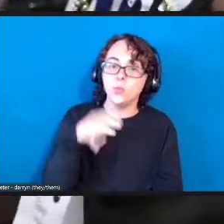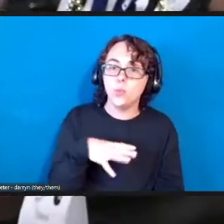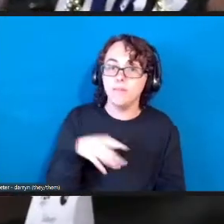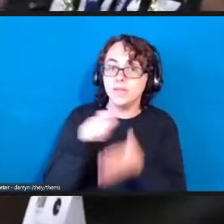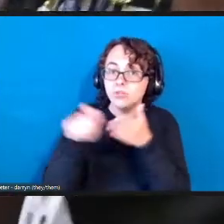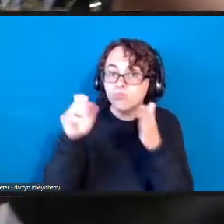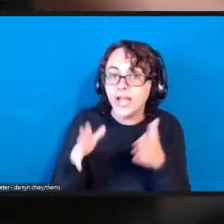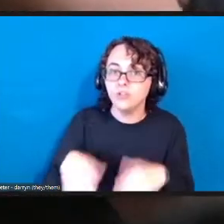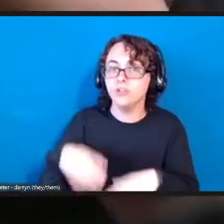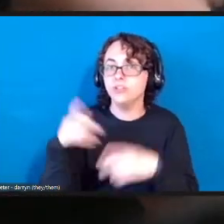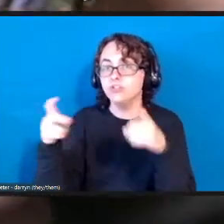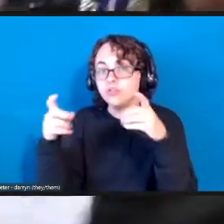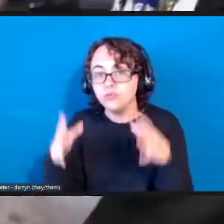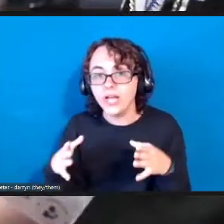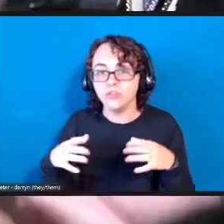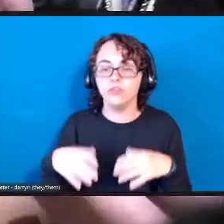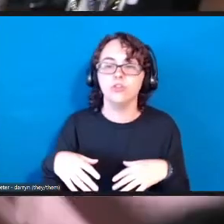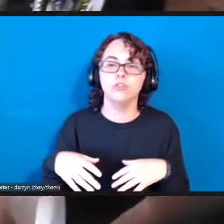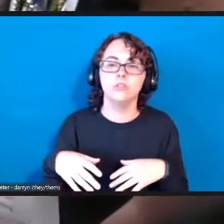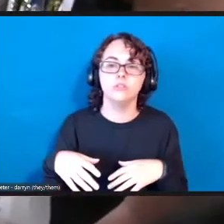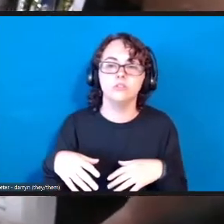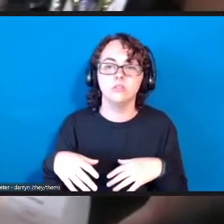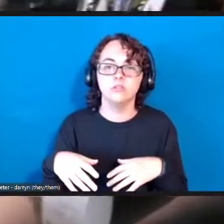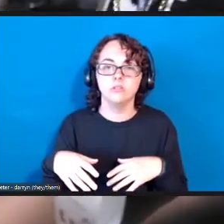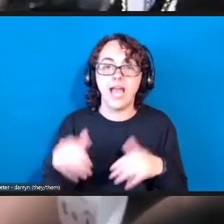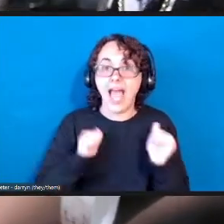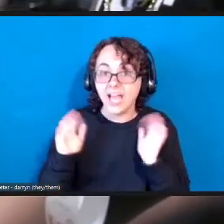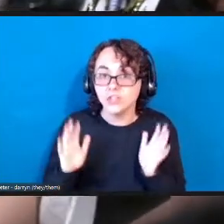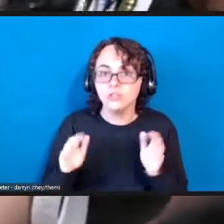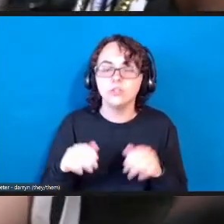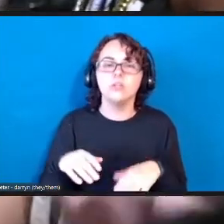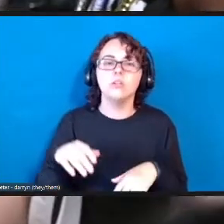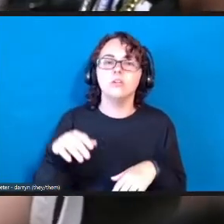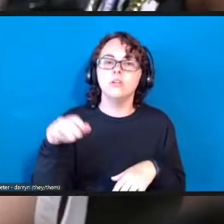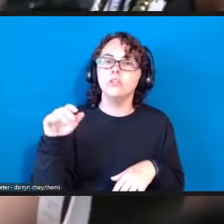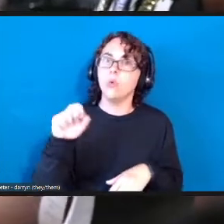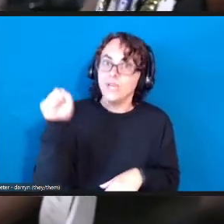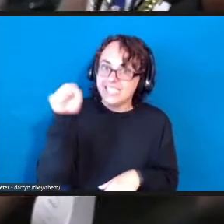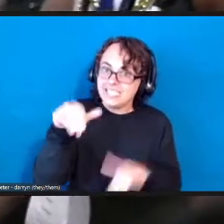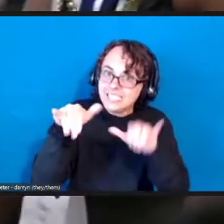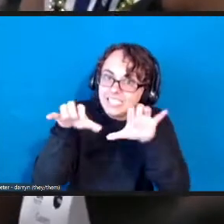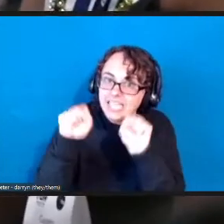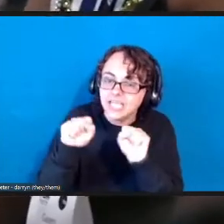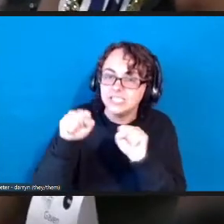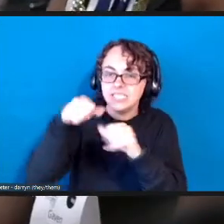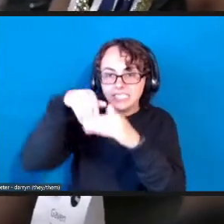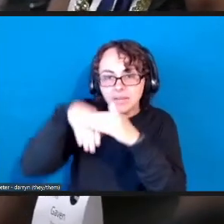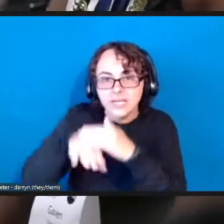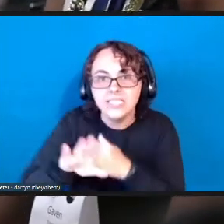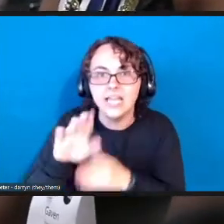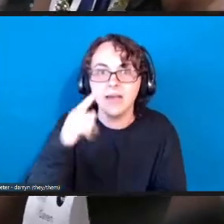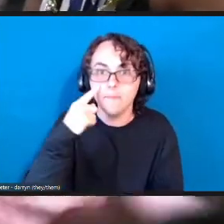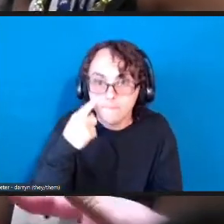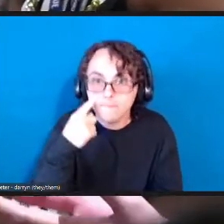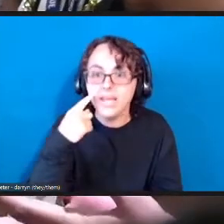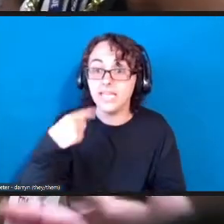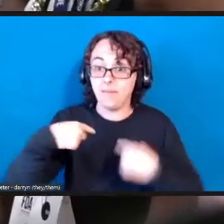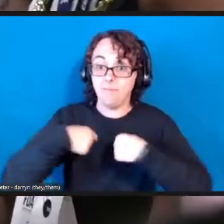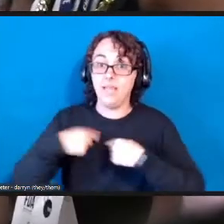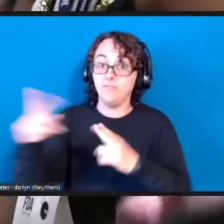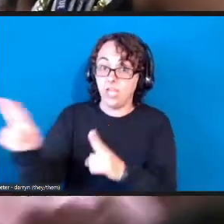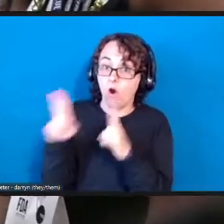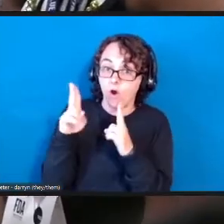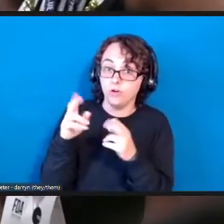women actors, and just simply saying yes and sort of stepping aside, and then me having the honor to be able to work with